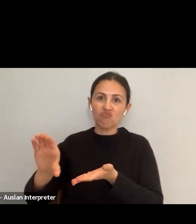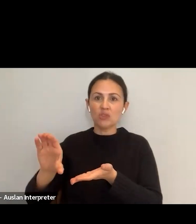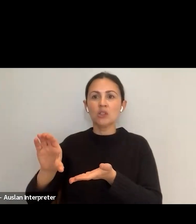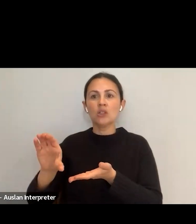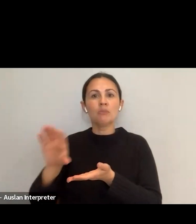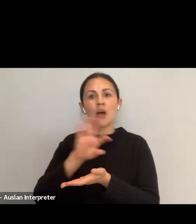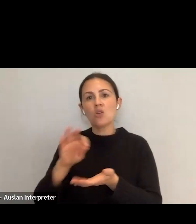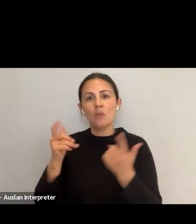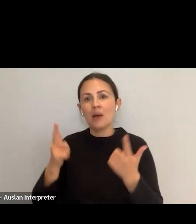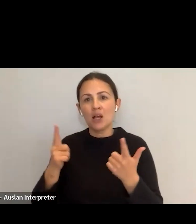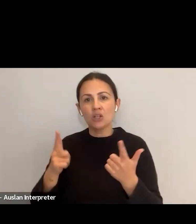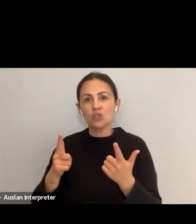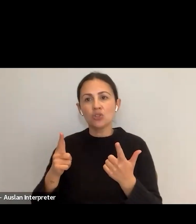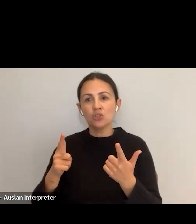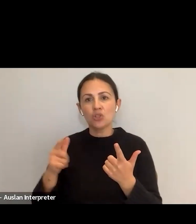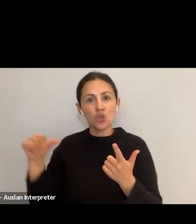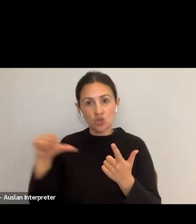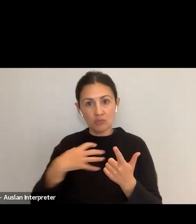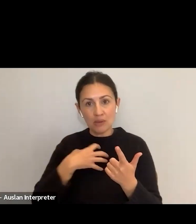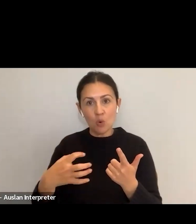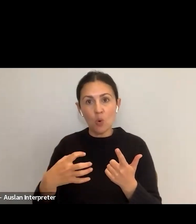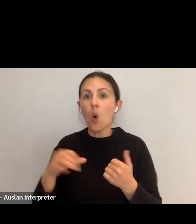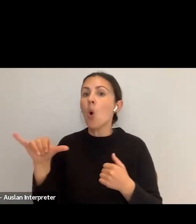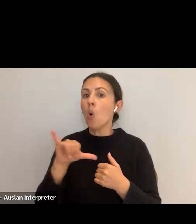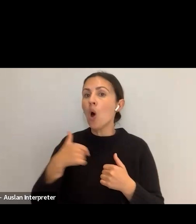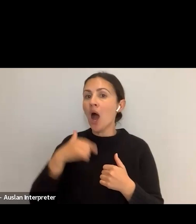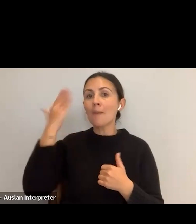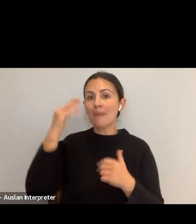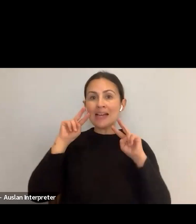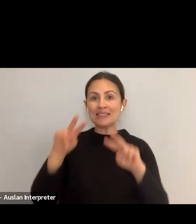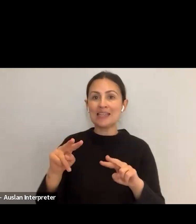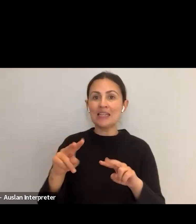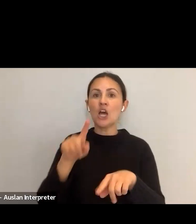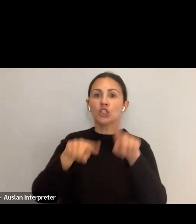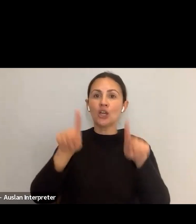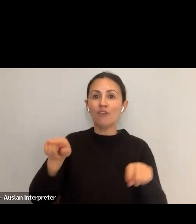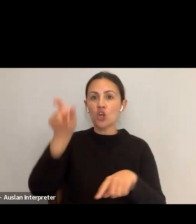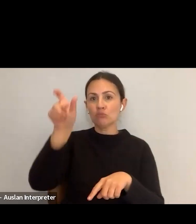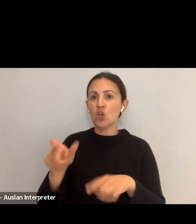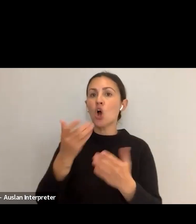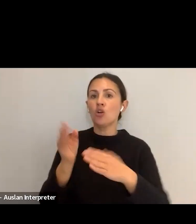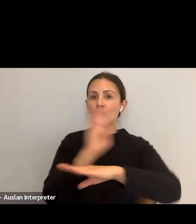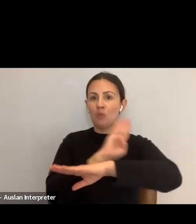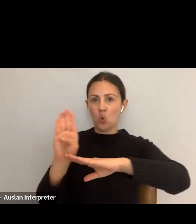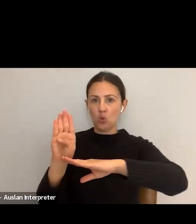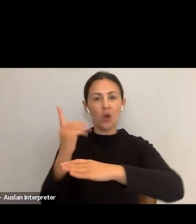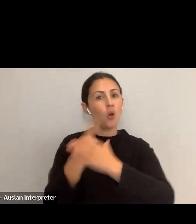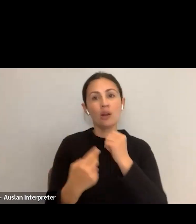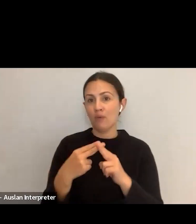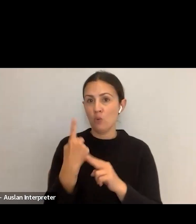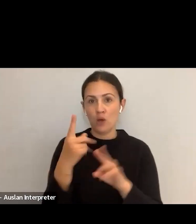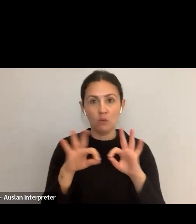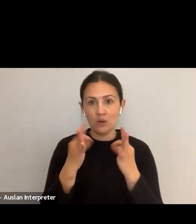that should be at least 50. So it's a long way to go, and I think there's education to be had on both sides. Yes, in terms